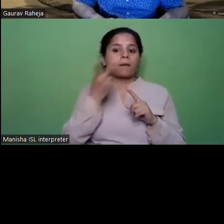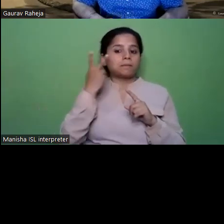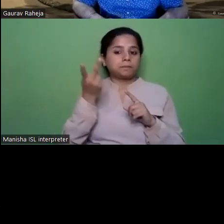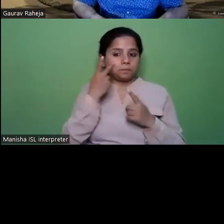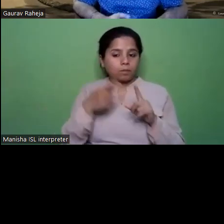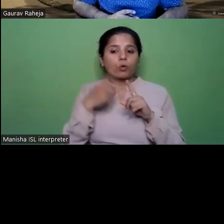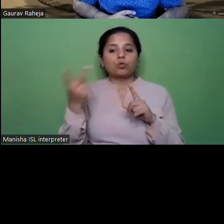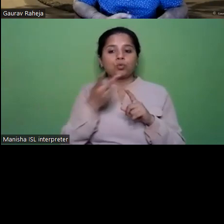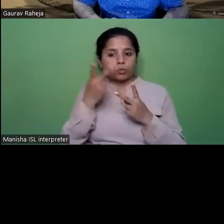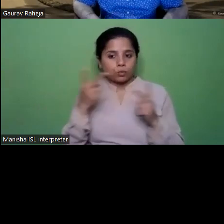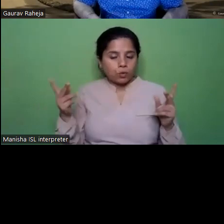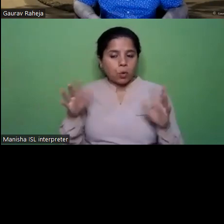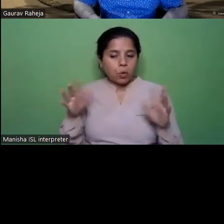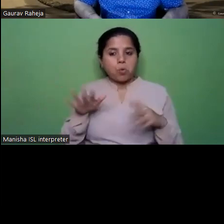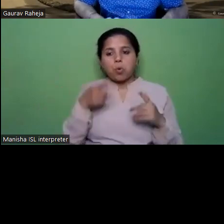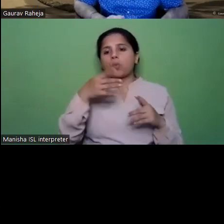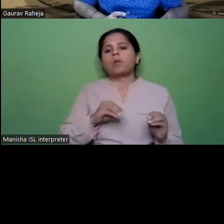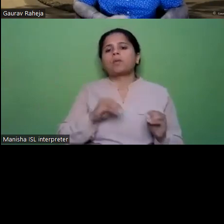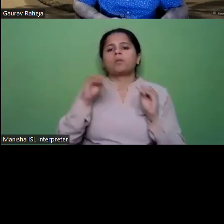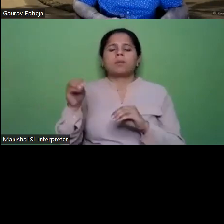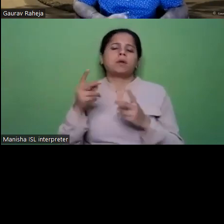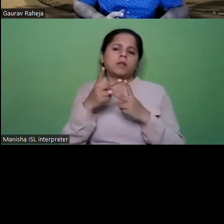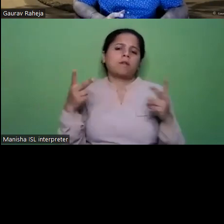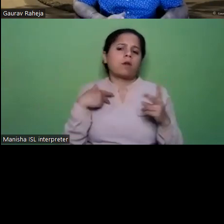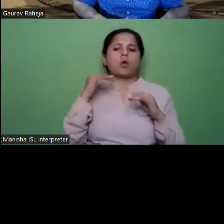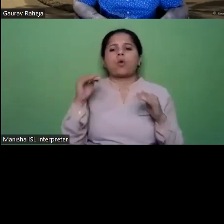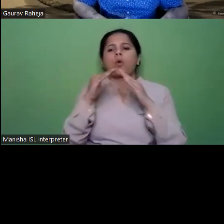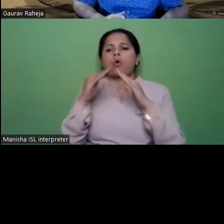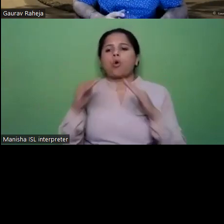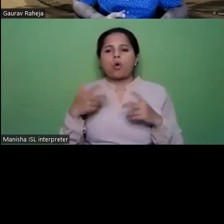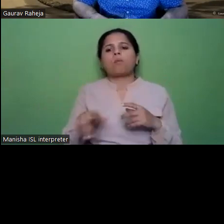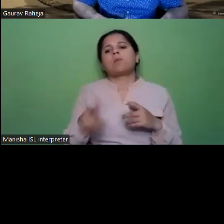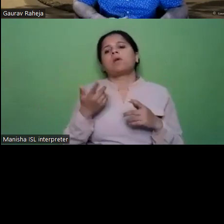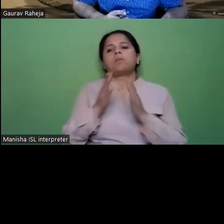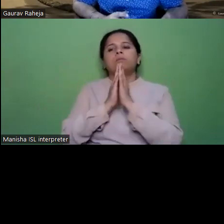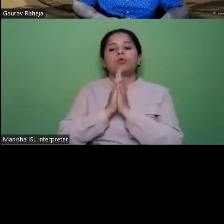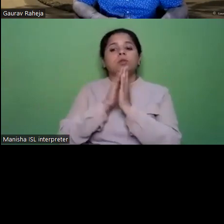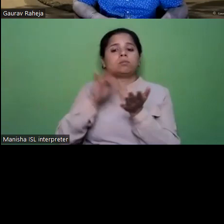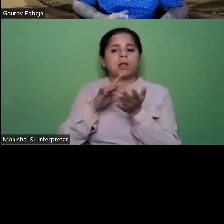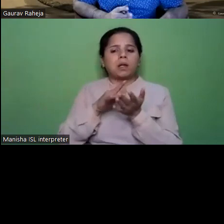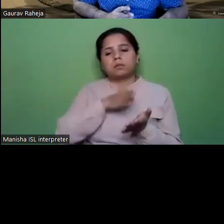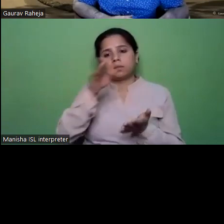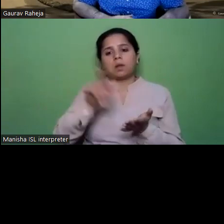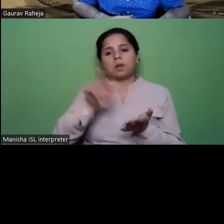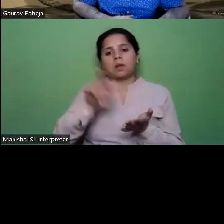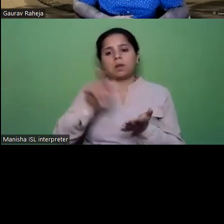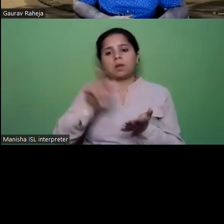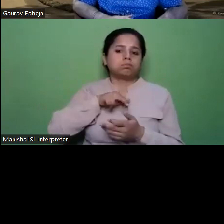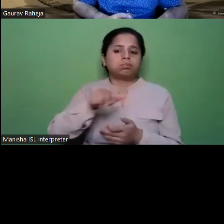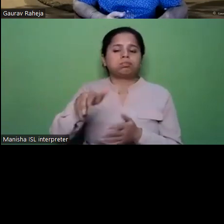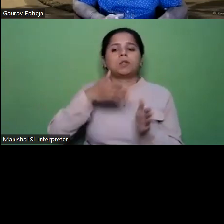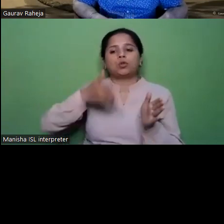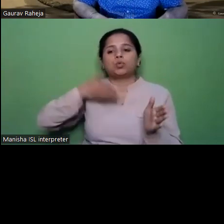is movement to go for pilgrimage, by air, by train, by road, by foot,